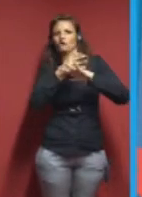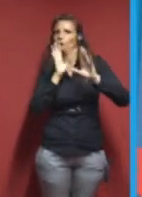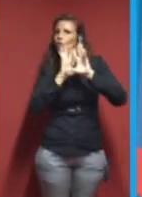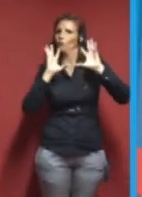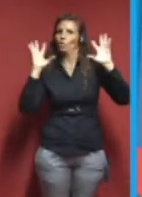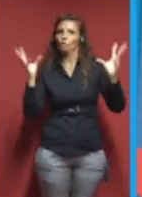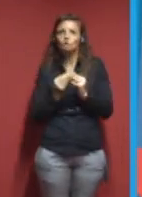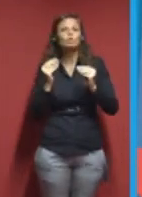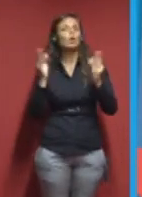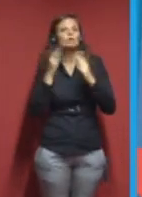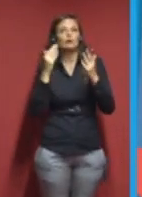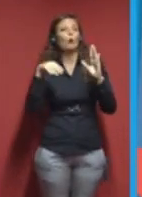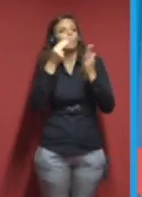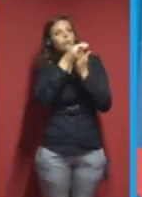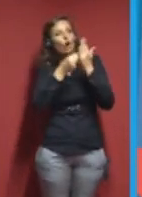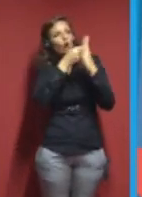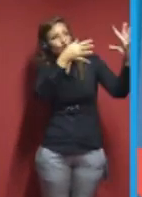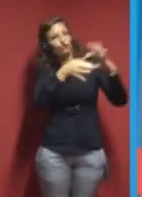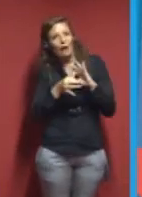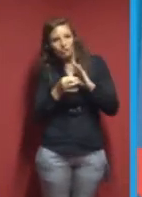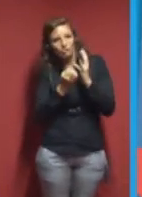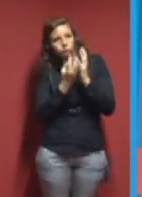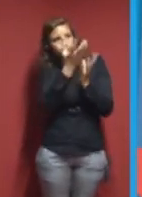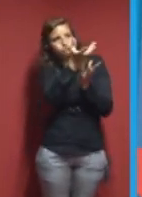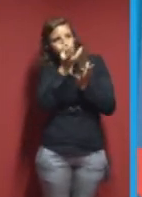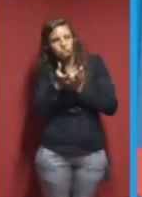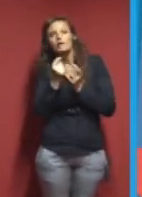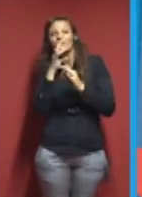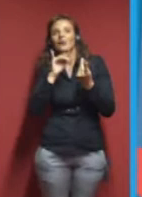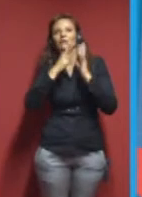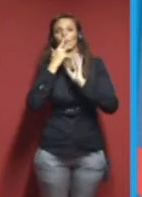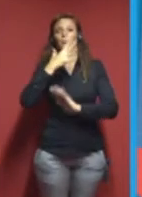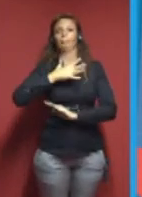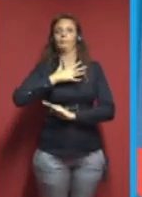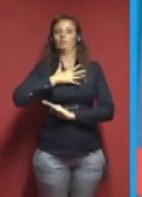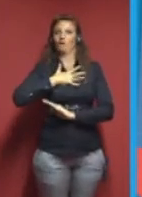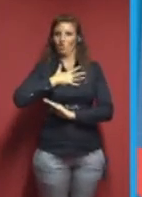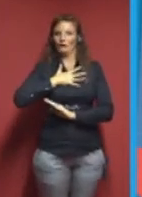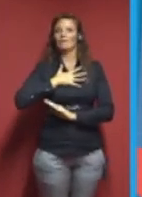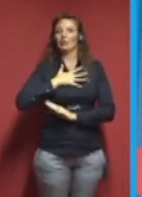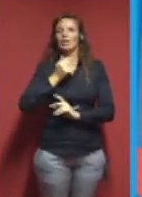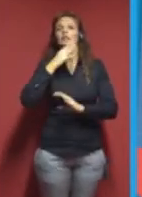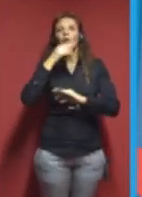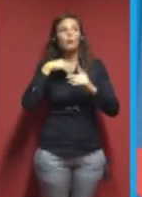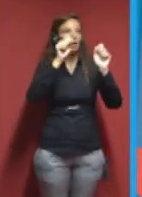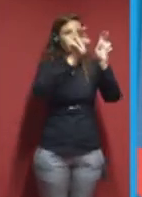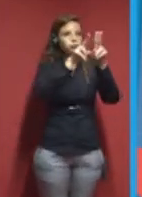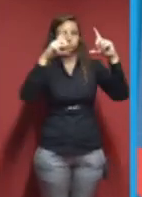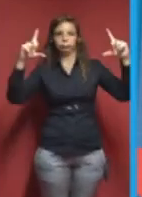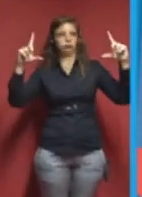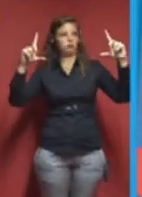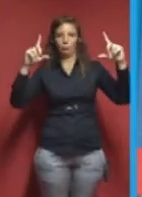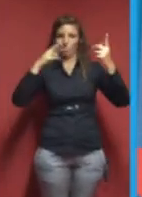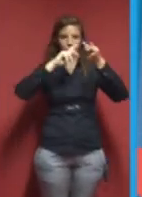said, you don't own if you can't open it. So there is this idea that if you can open and you can modify the product, that you can make it last longer.